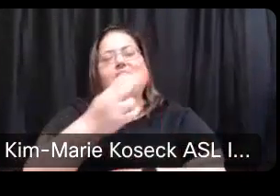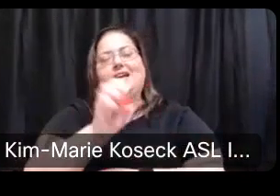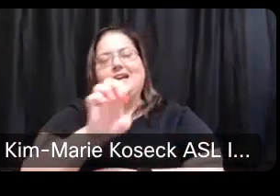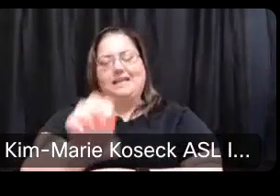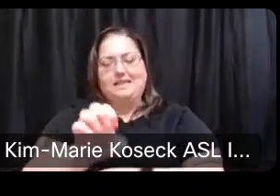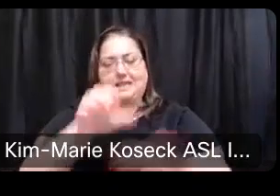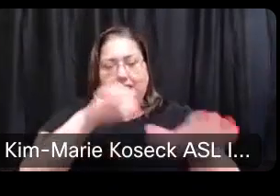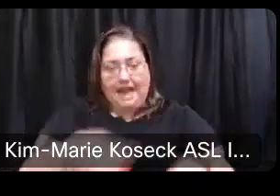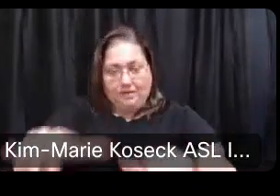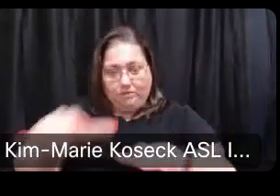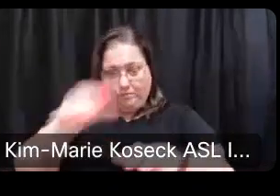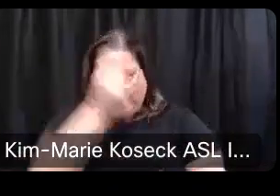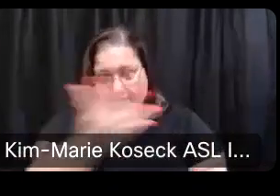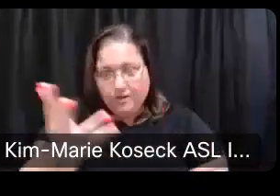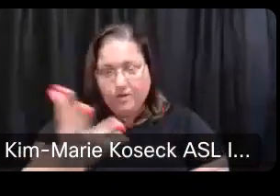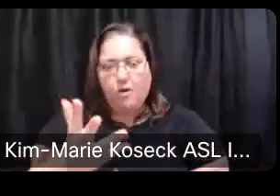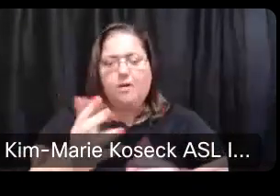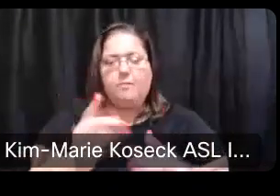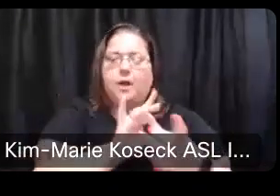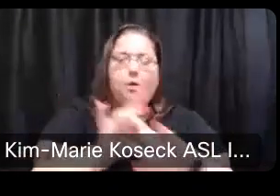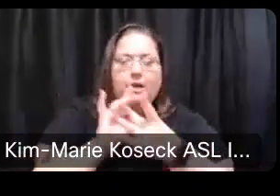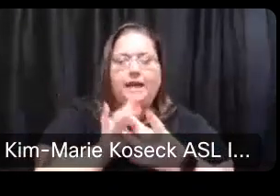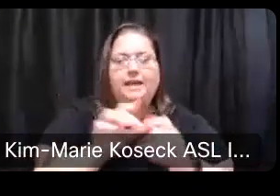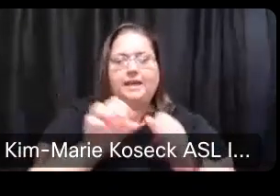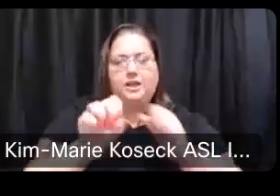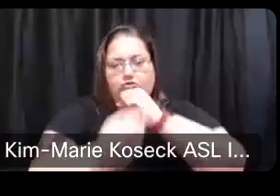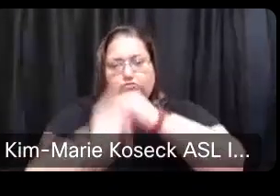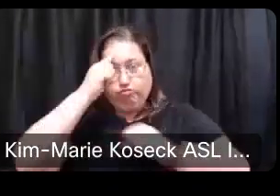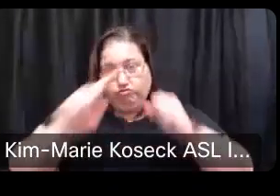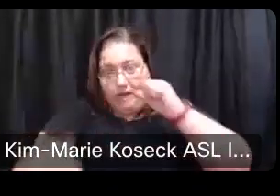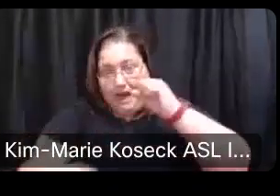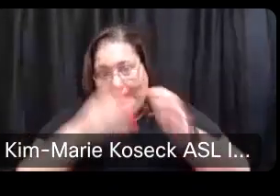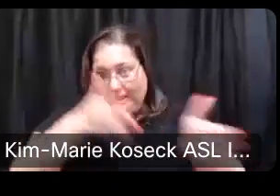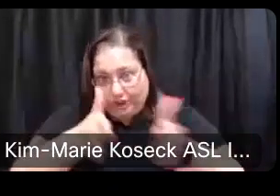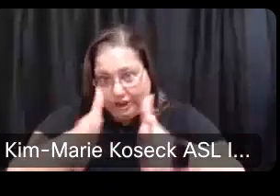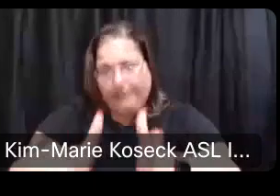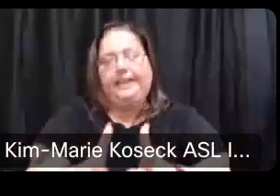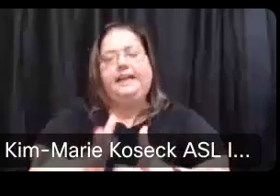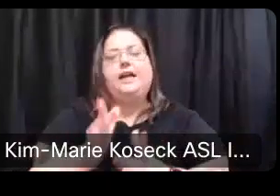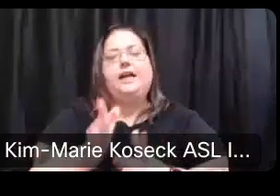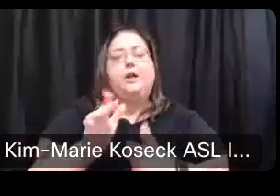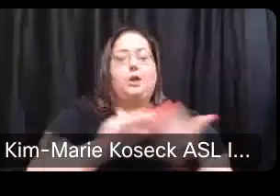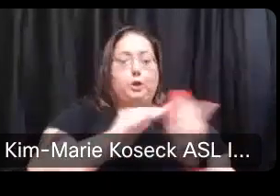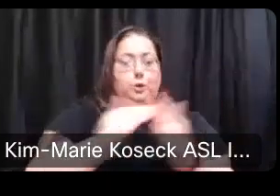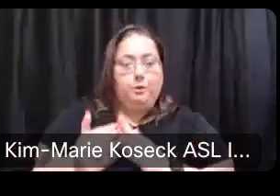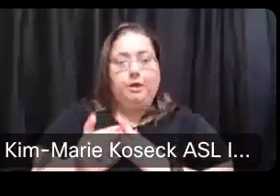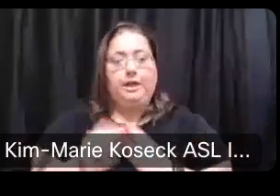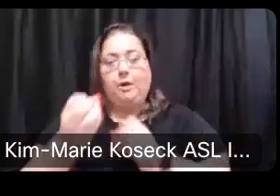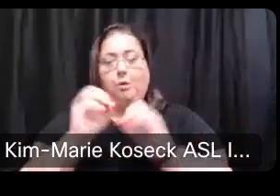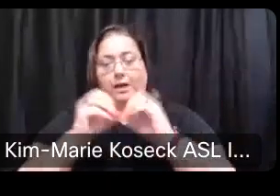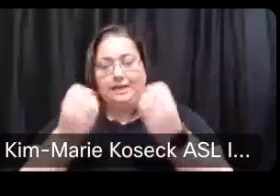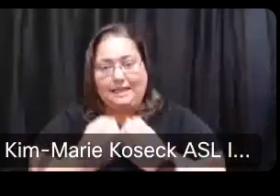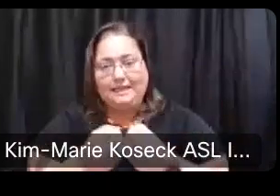will be informed by a coordinated strategy to ensure that state agencies, community-based organizations,